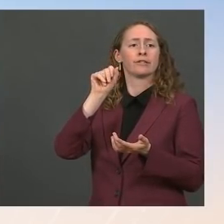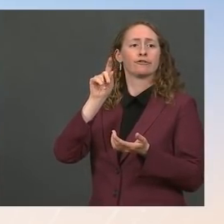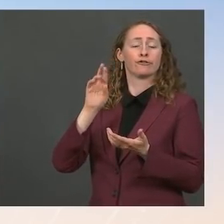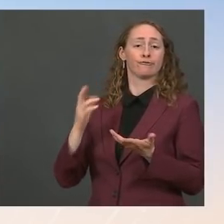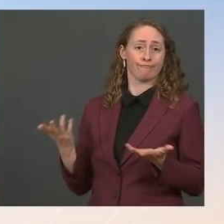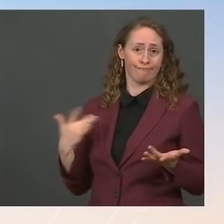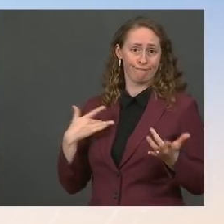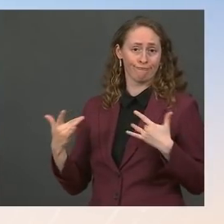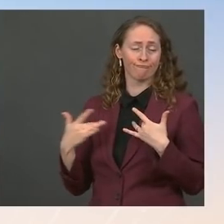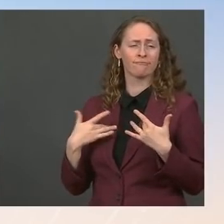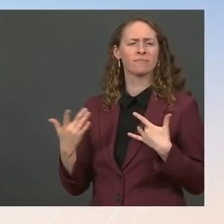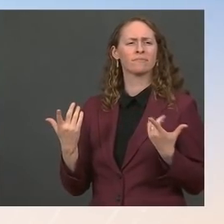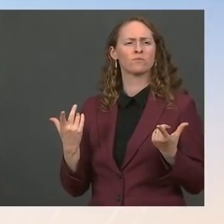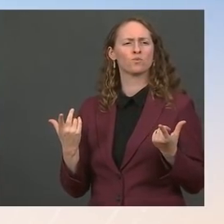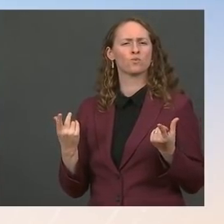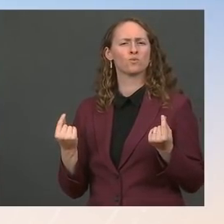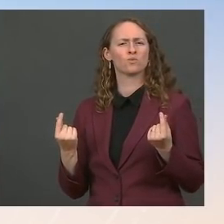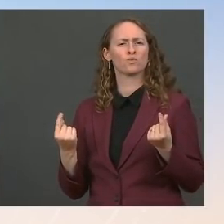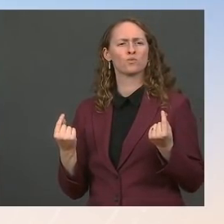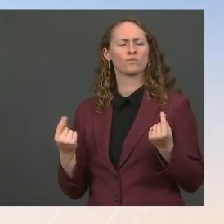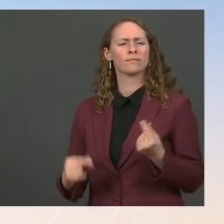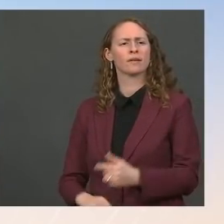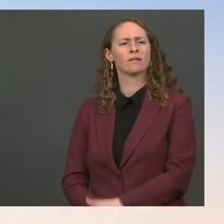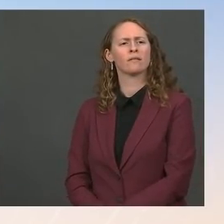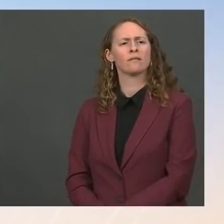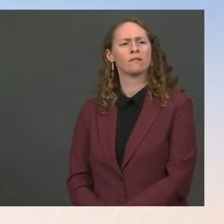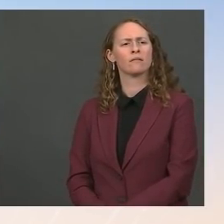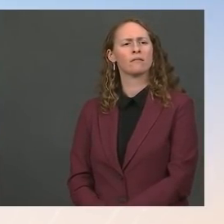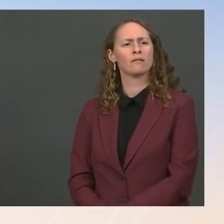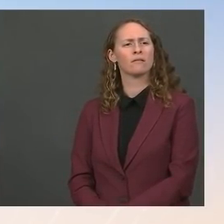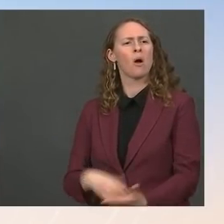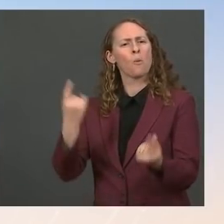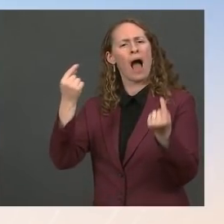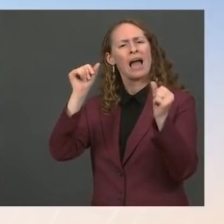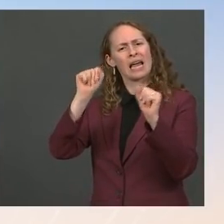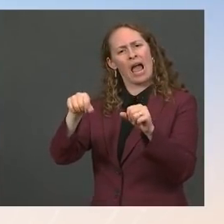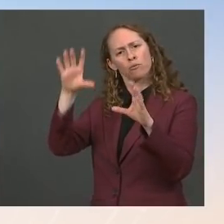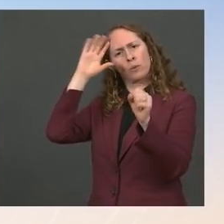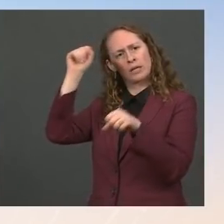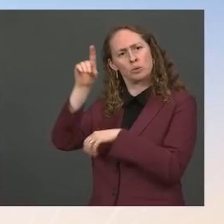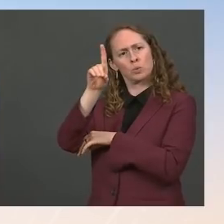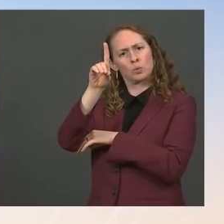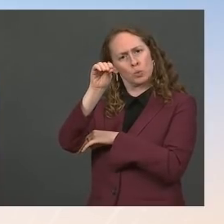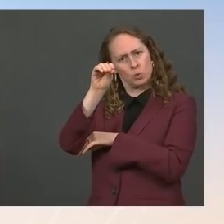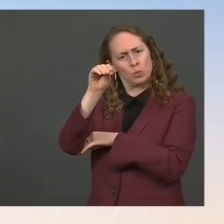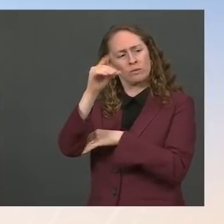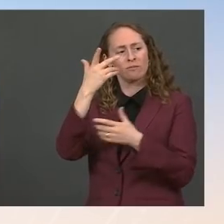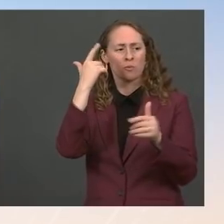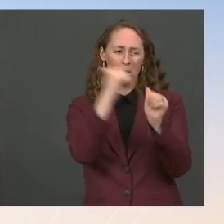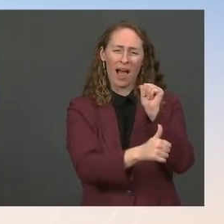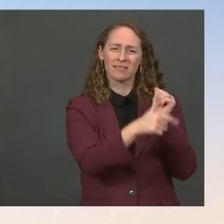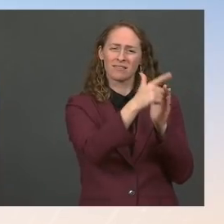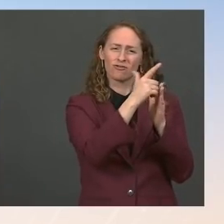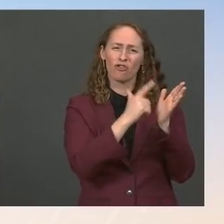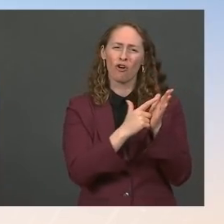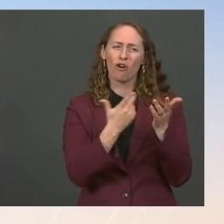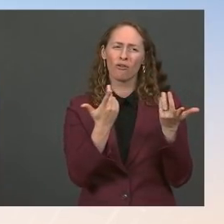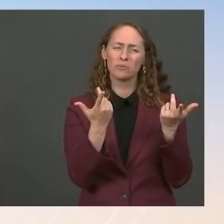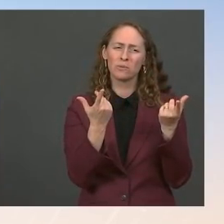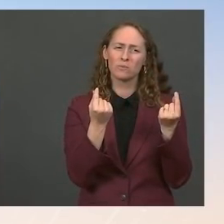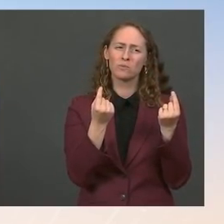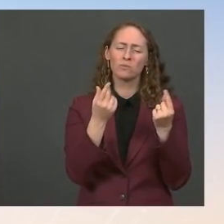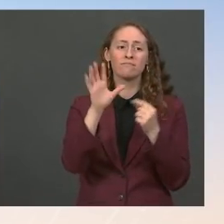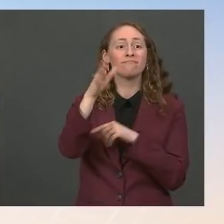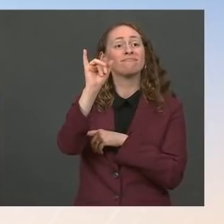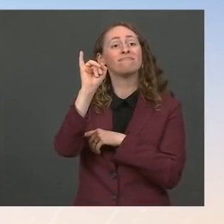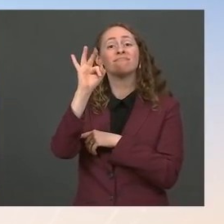rights. What can the president do to move this forward if he does not want to deal